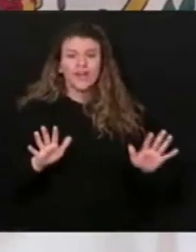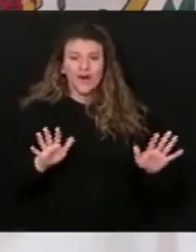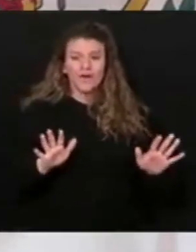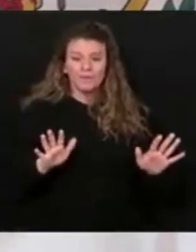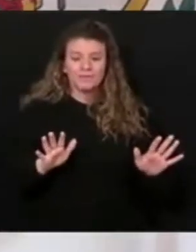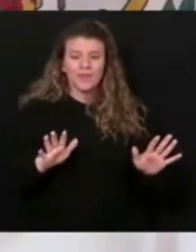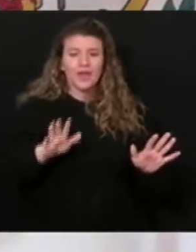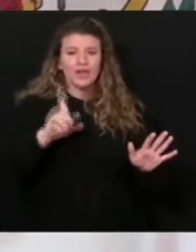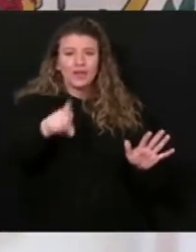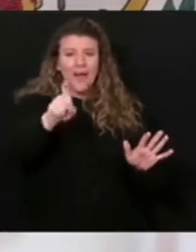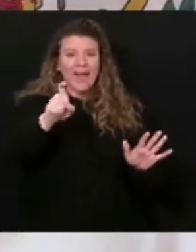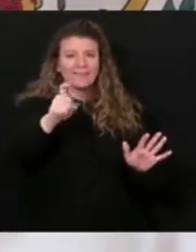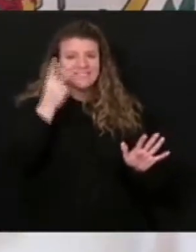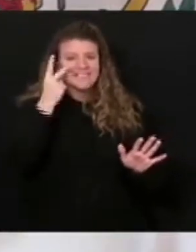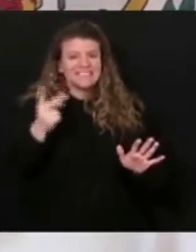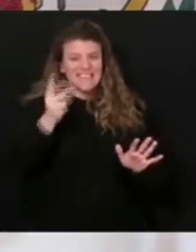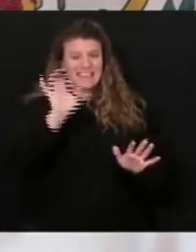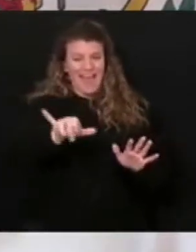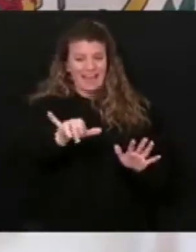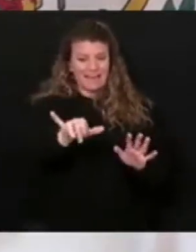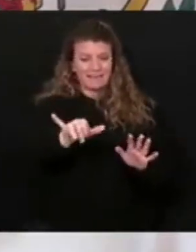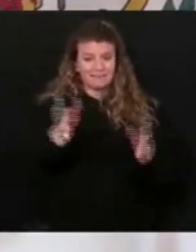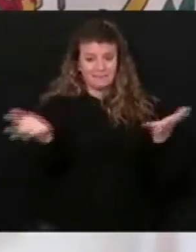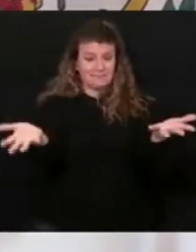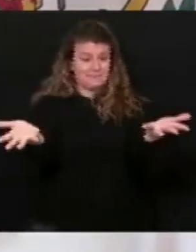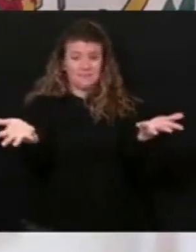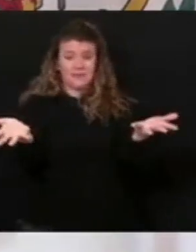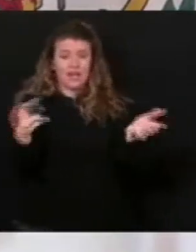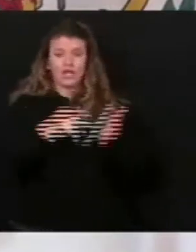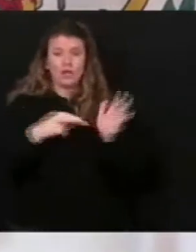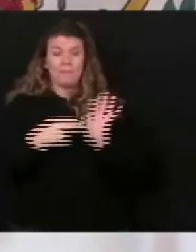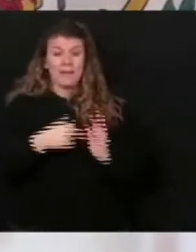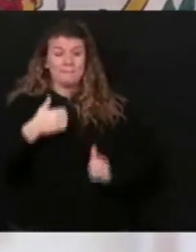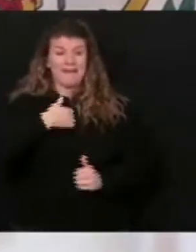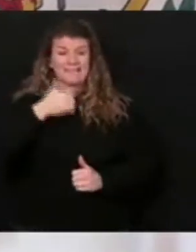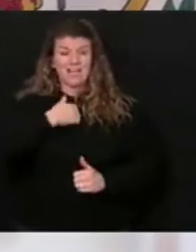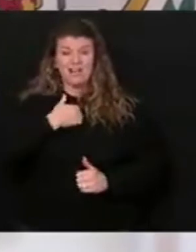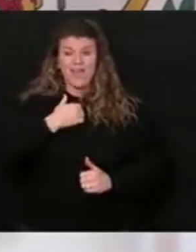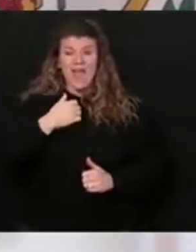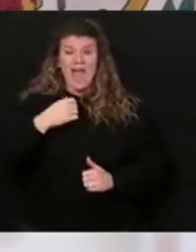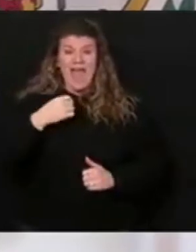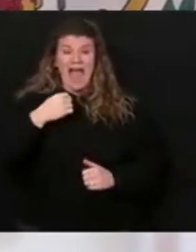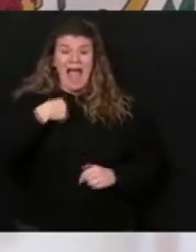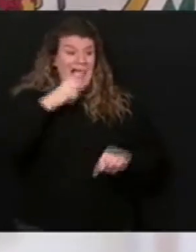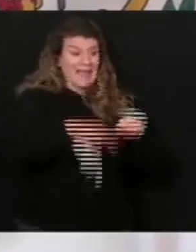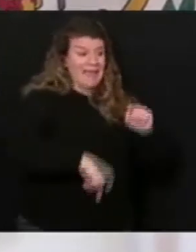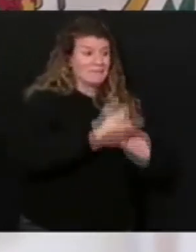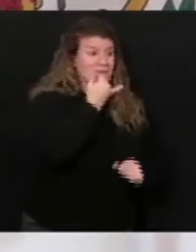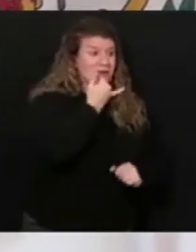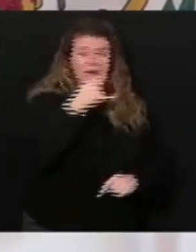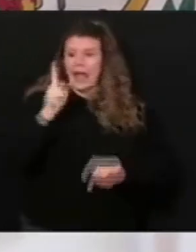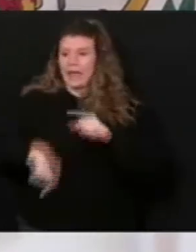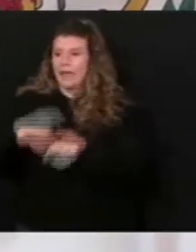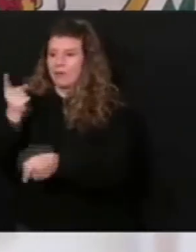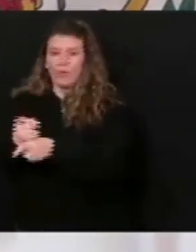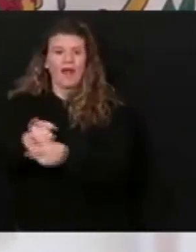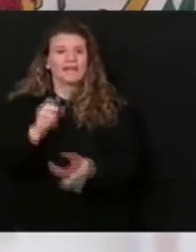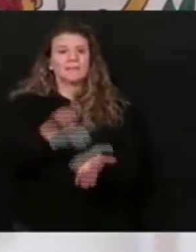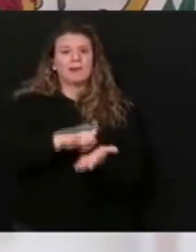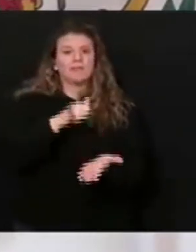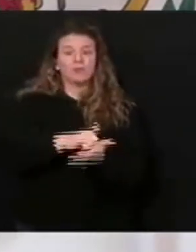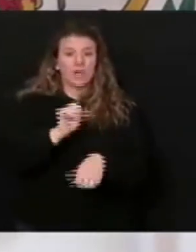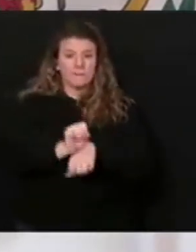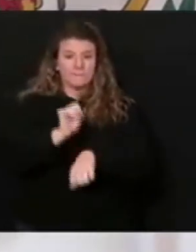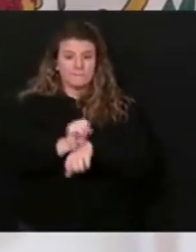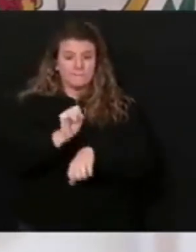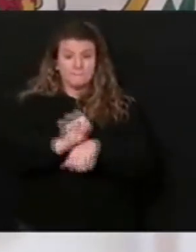we got to do it one way or the other. I mean, you talk about damned if you do and damned if you don't, you know, if there's no way on earth that